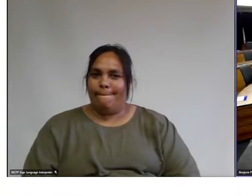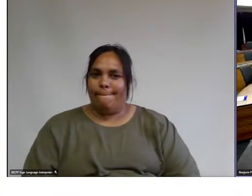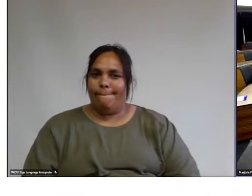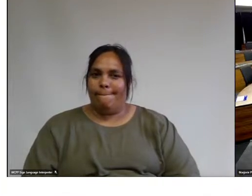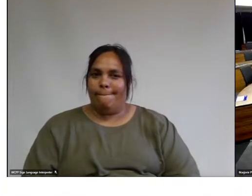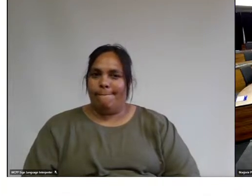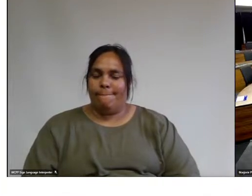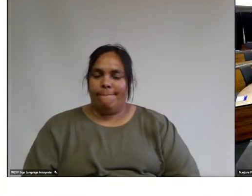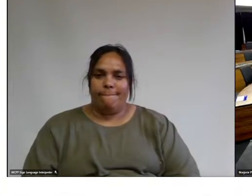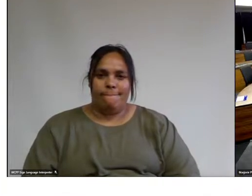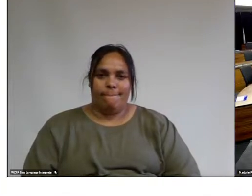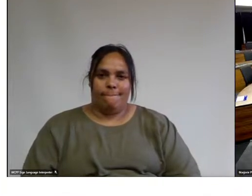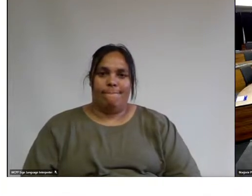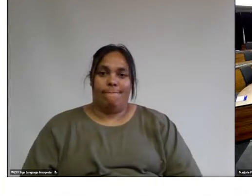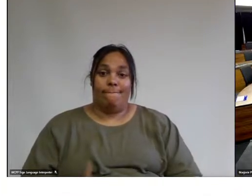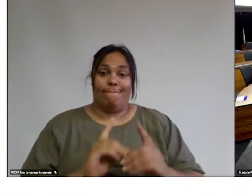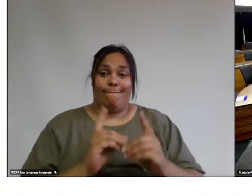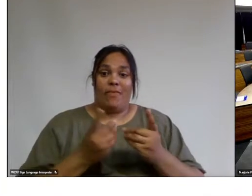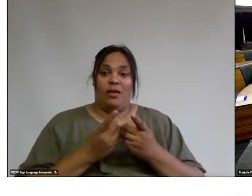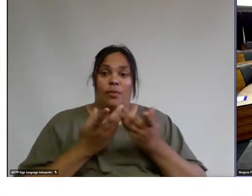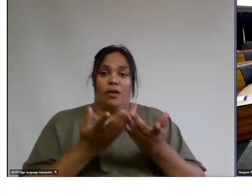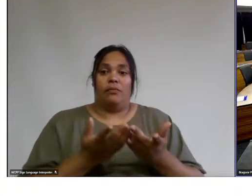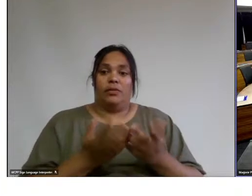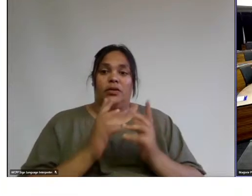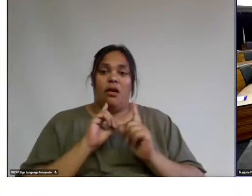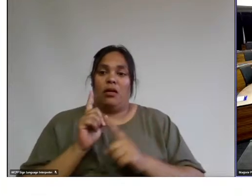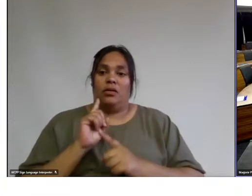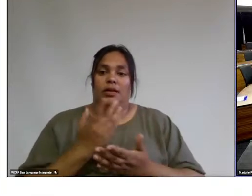Can we hand over to the department?